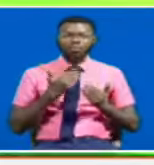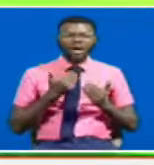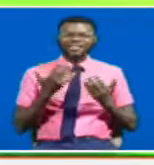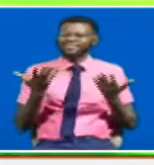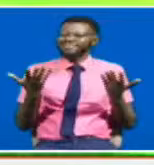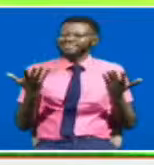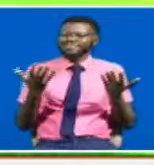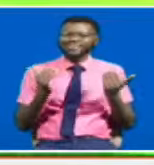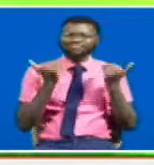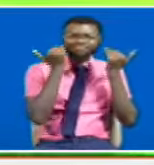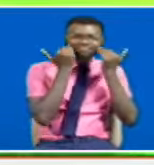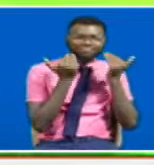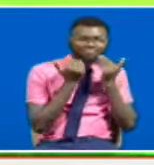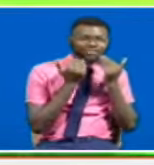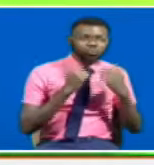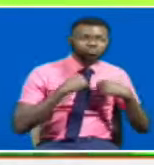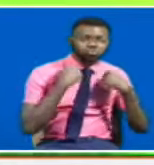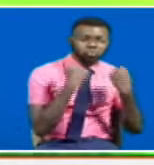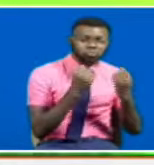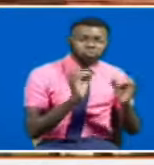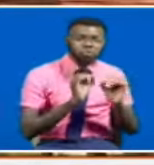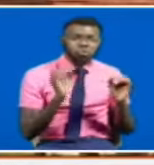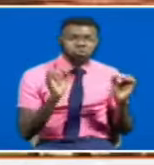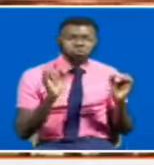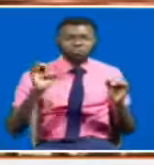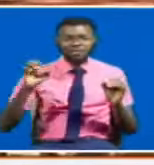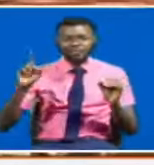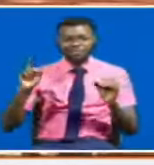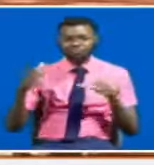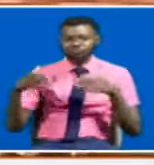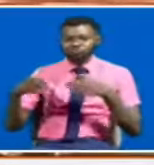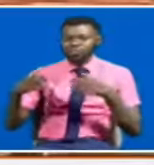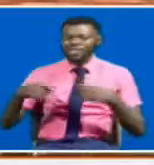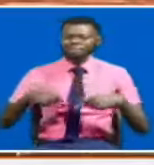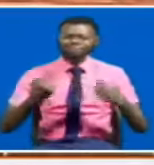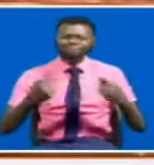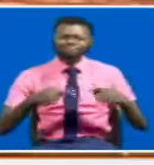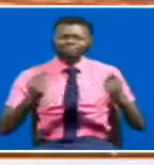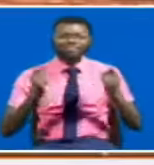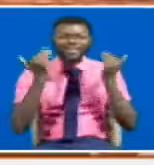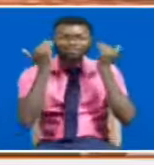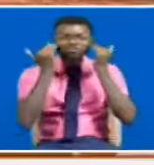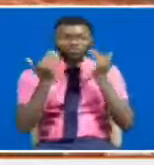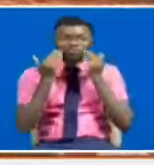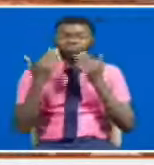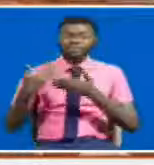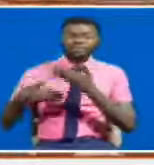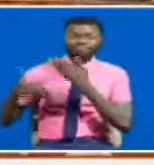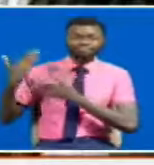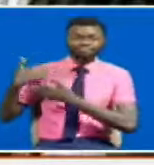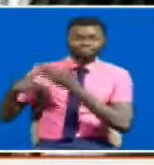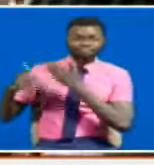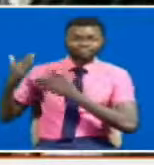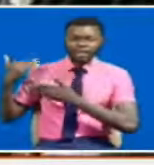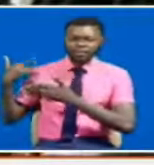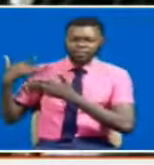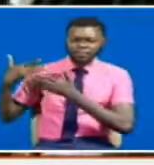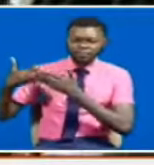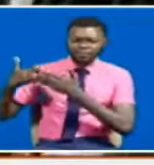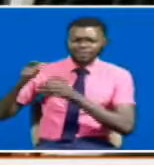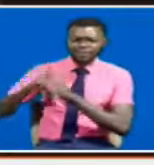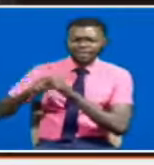puppet. Perhaps the peak of the war between the executive and the judiciary in the history of the country post the promulgation of the